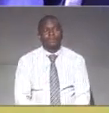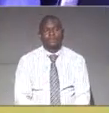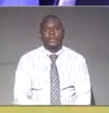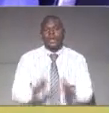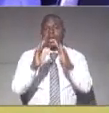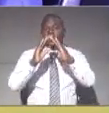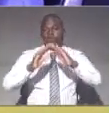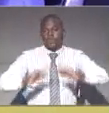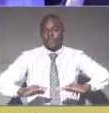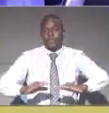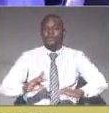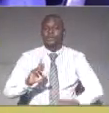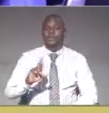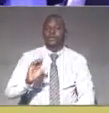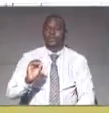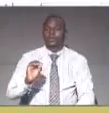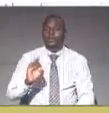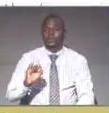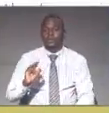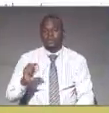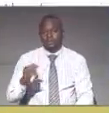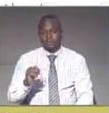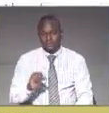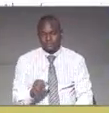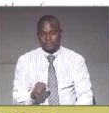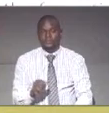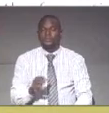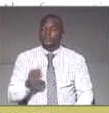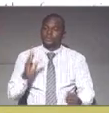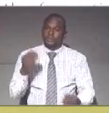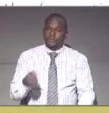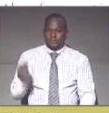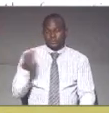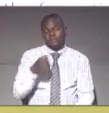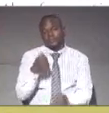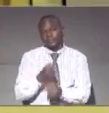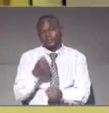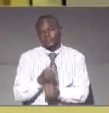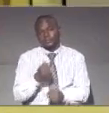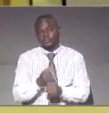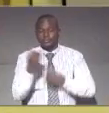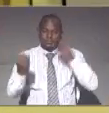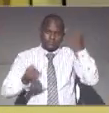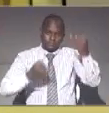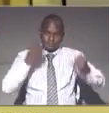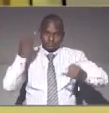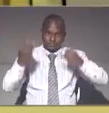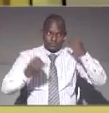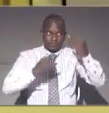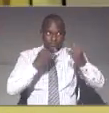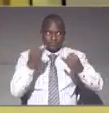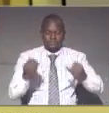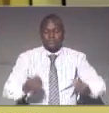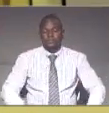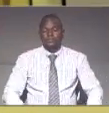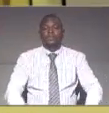Roofings Group is celebrating partnerships, compliance, growth, employment, hard work and innovation. We have got very